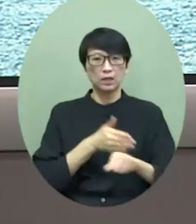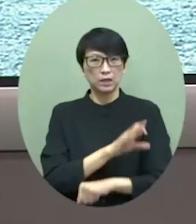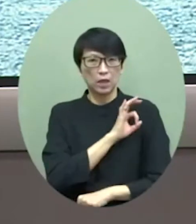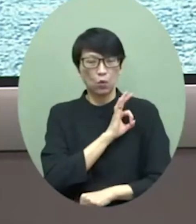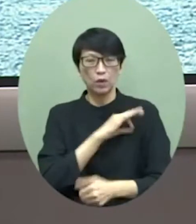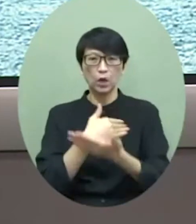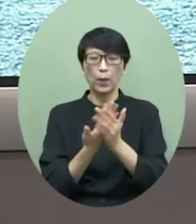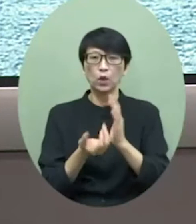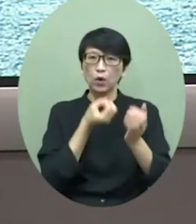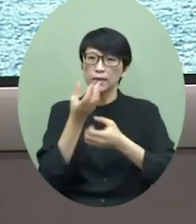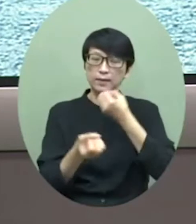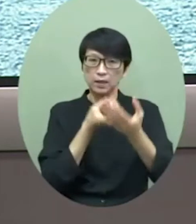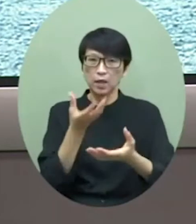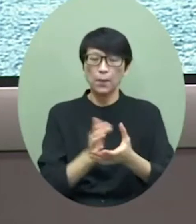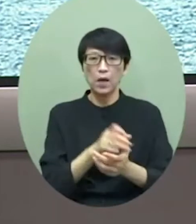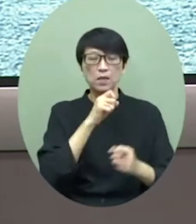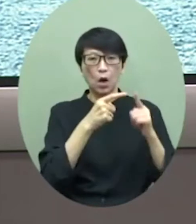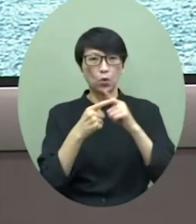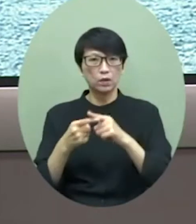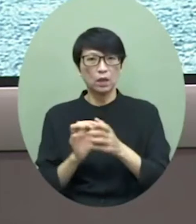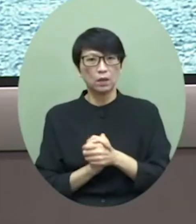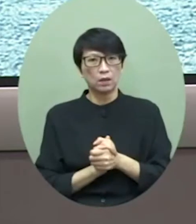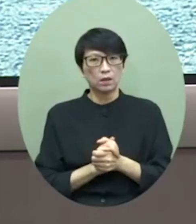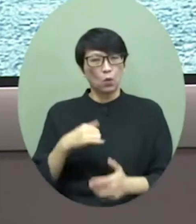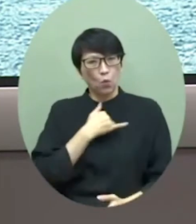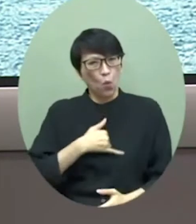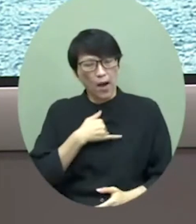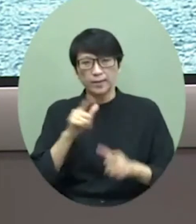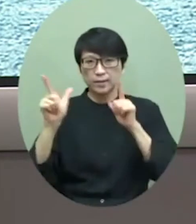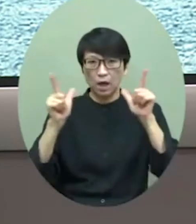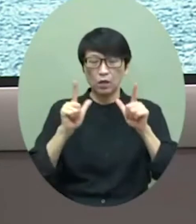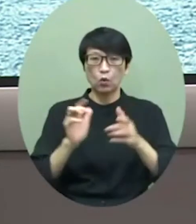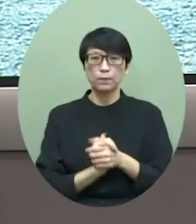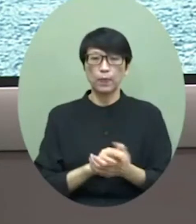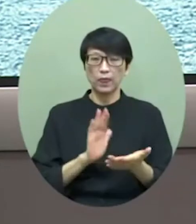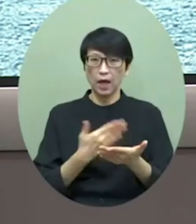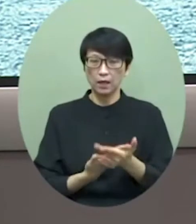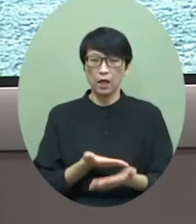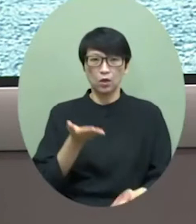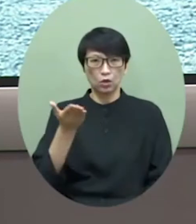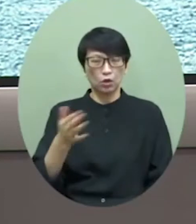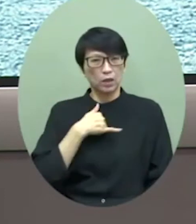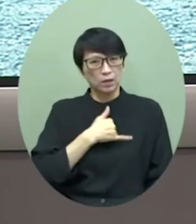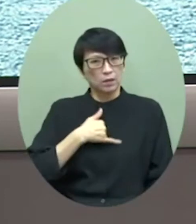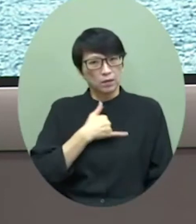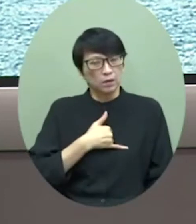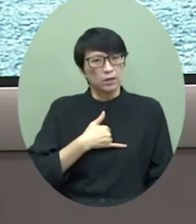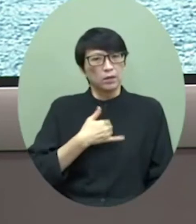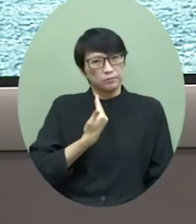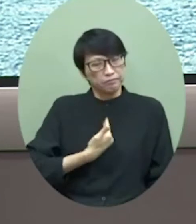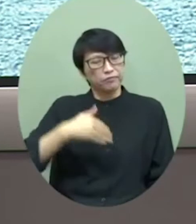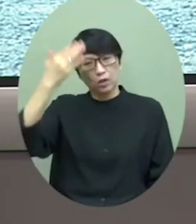then judicial actions may be taken. But then there are other views in the community. Some are skeptical, but